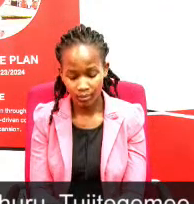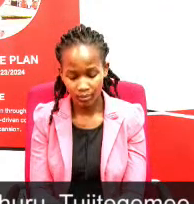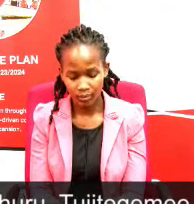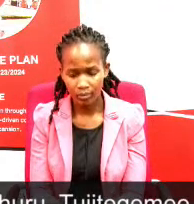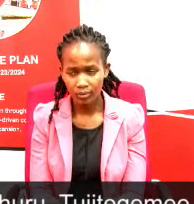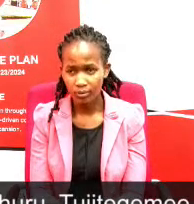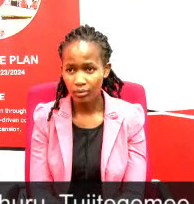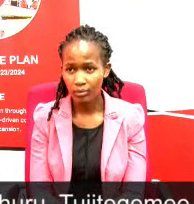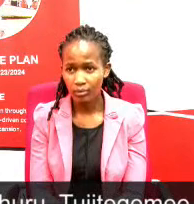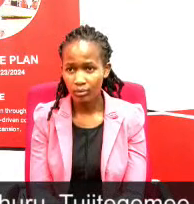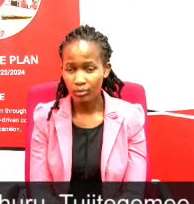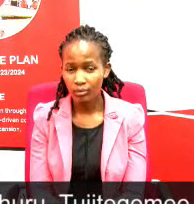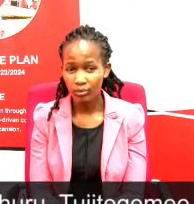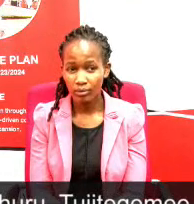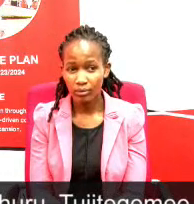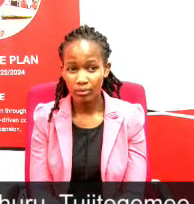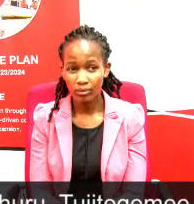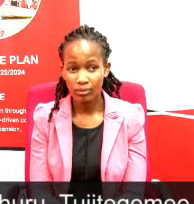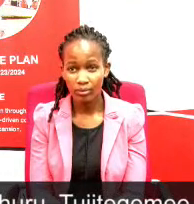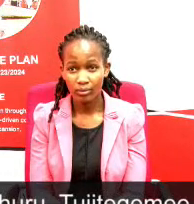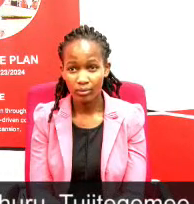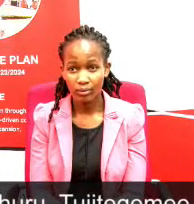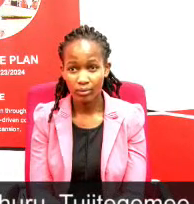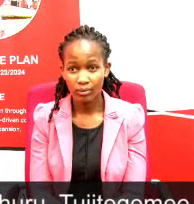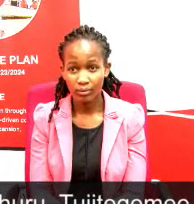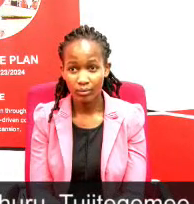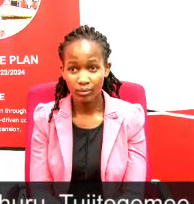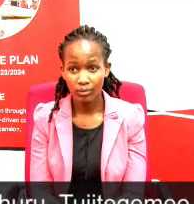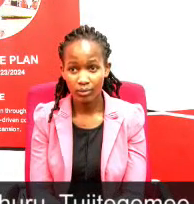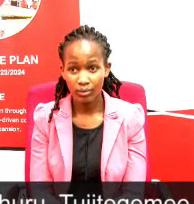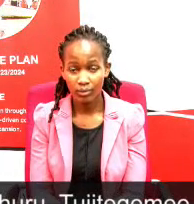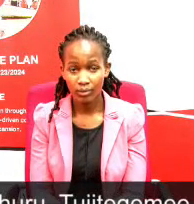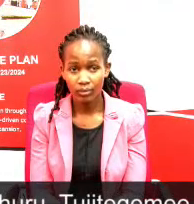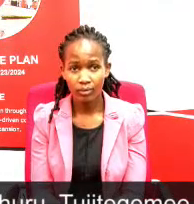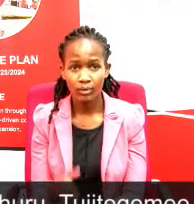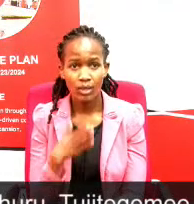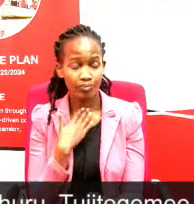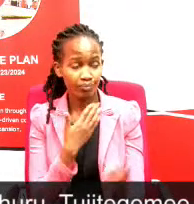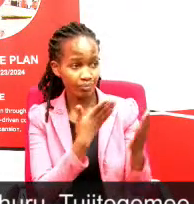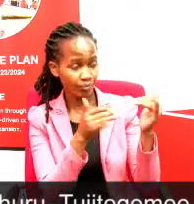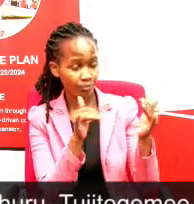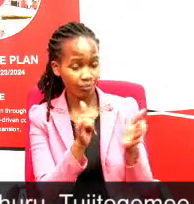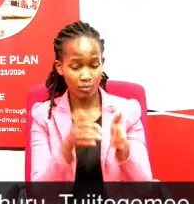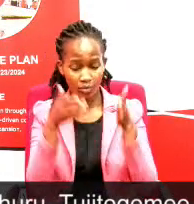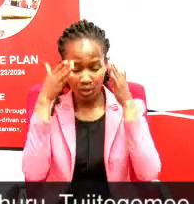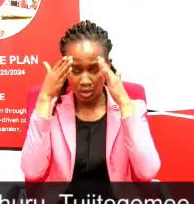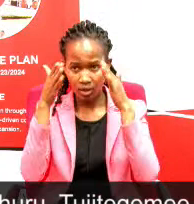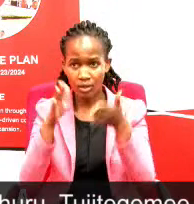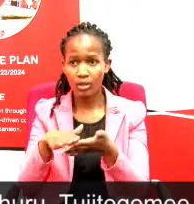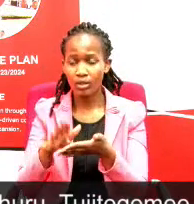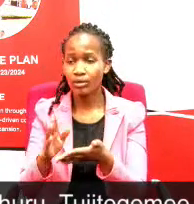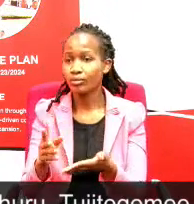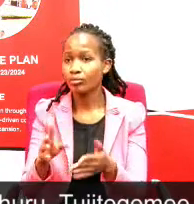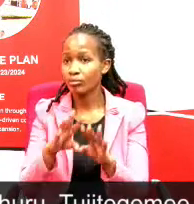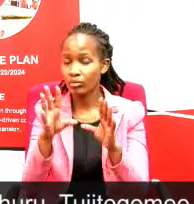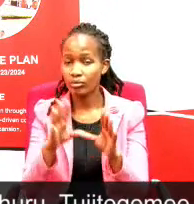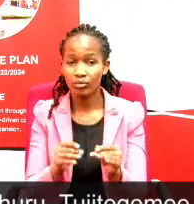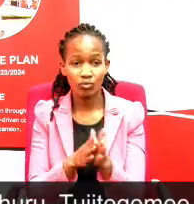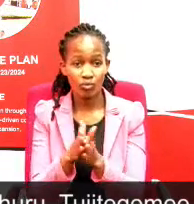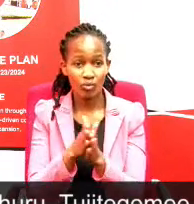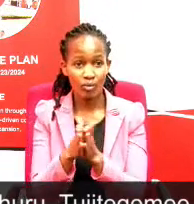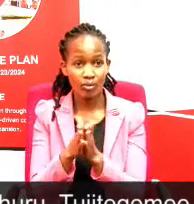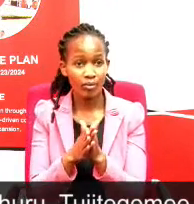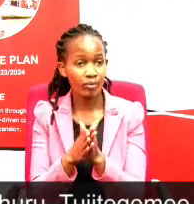For Central Region, I would want to hope that it focuses as part of the revenue mobilization